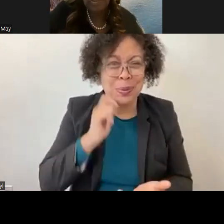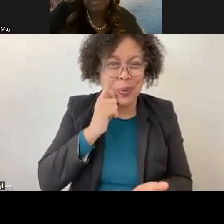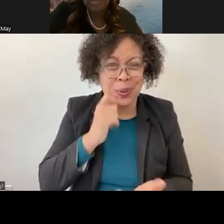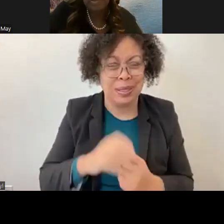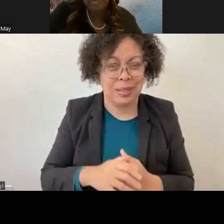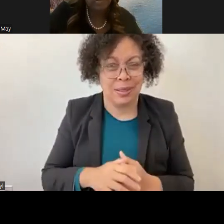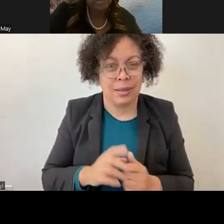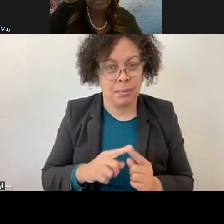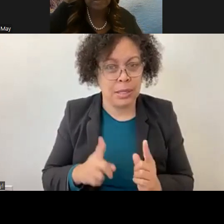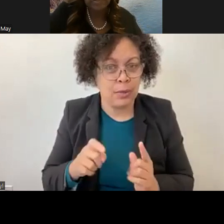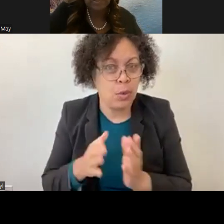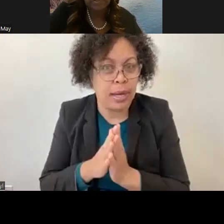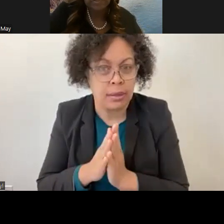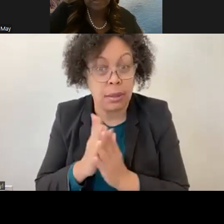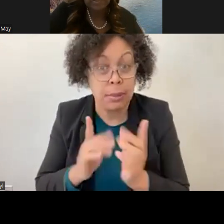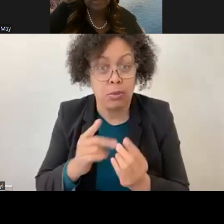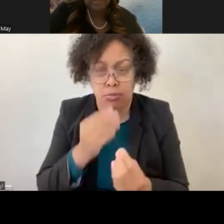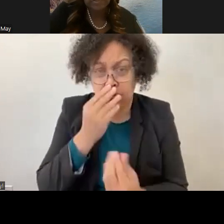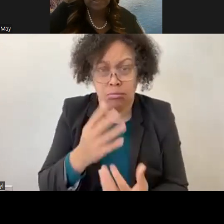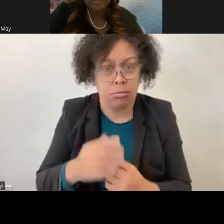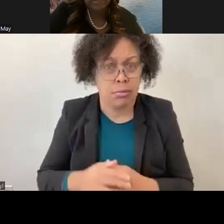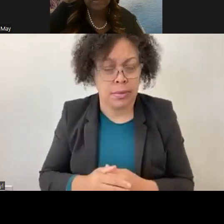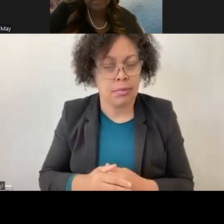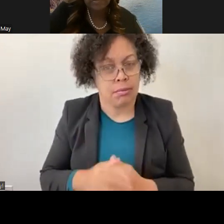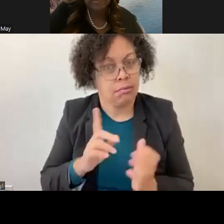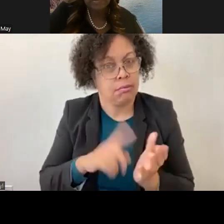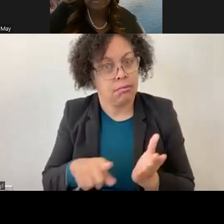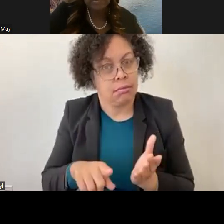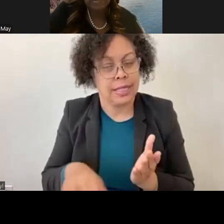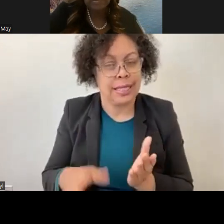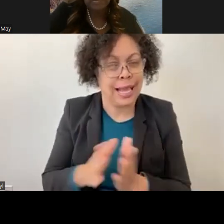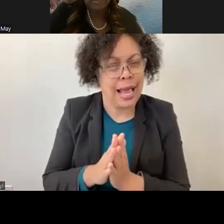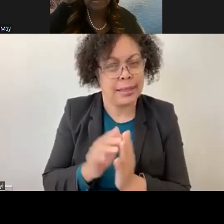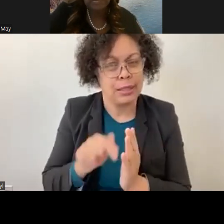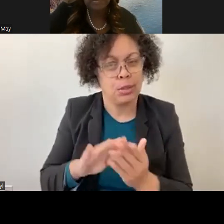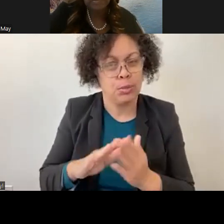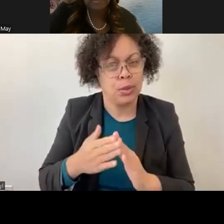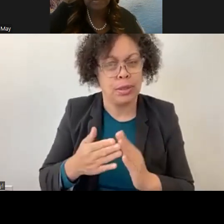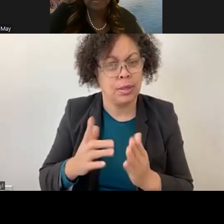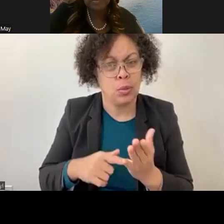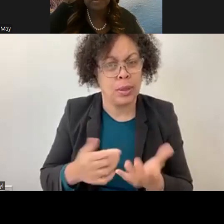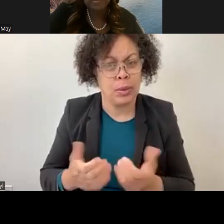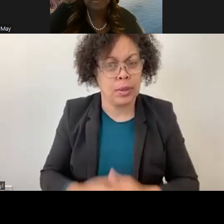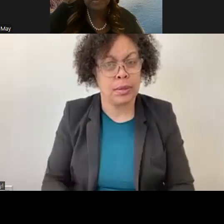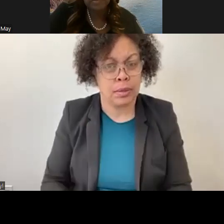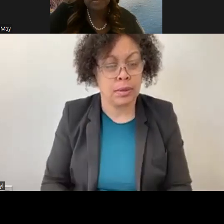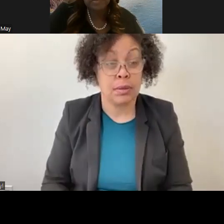asking. And I would feel that, going out and saying,